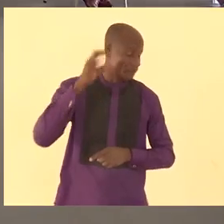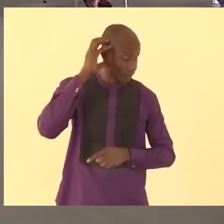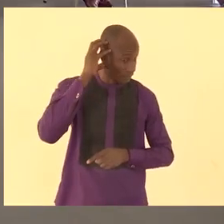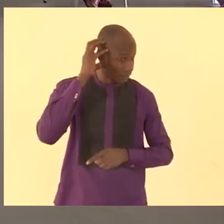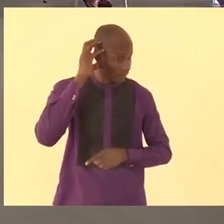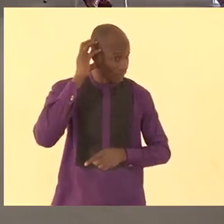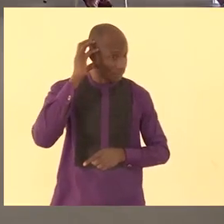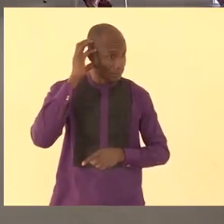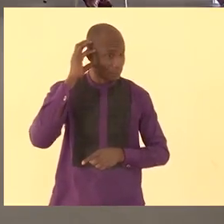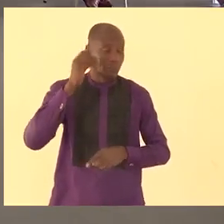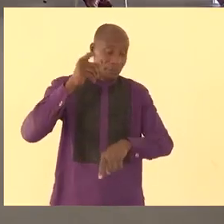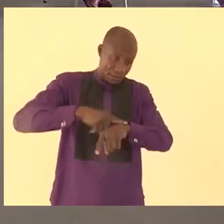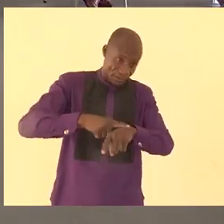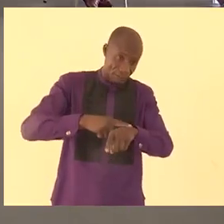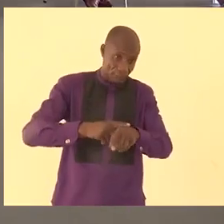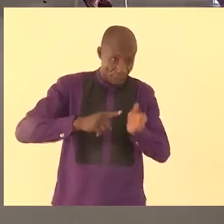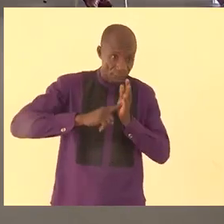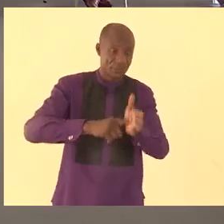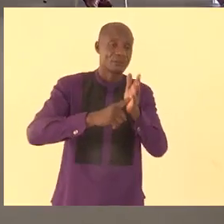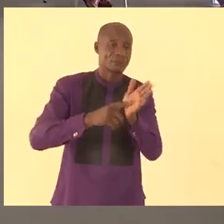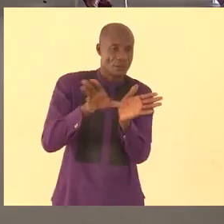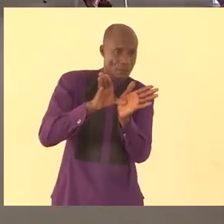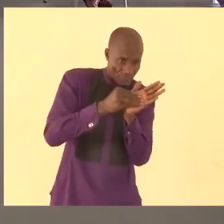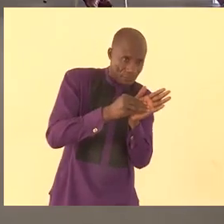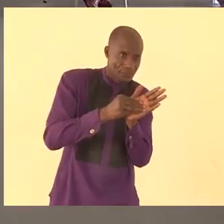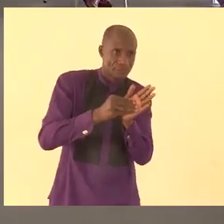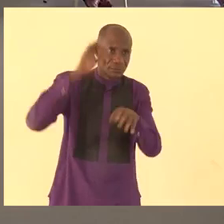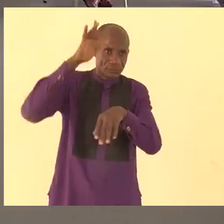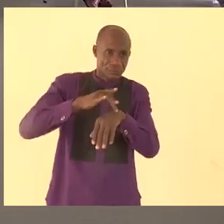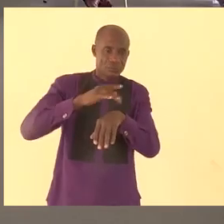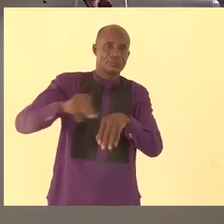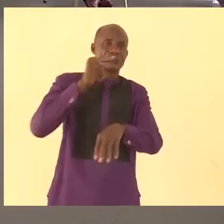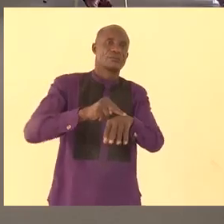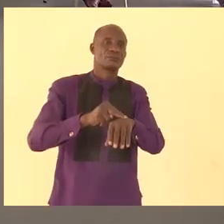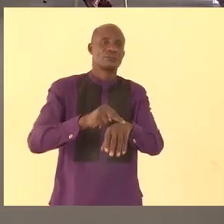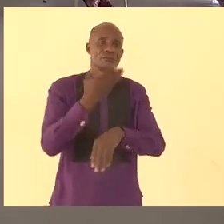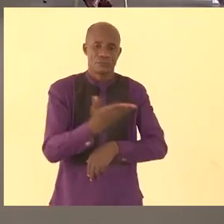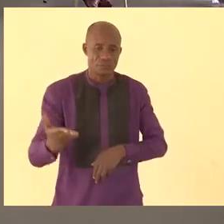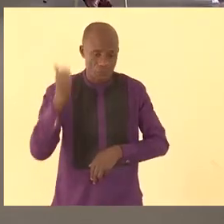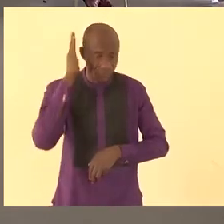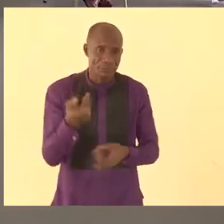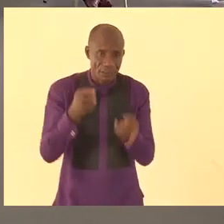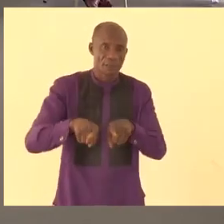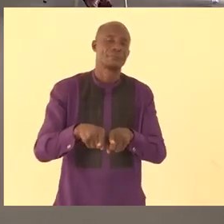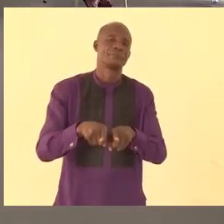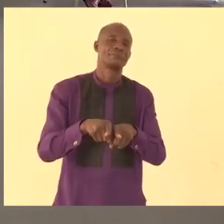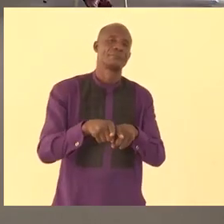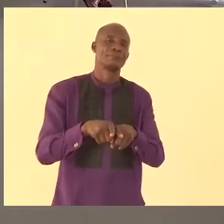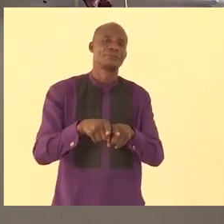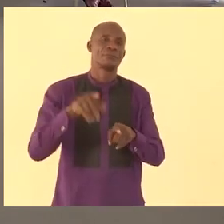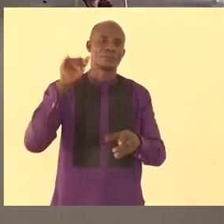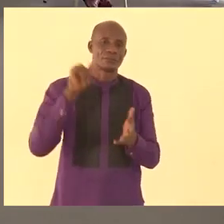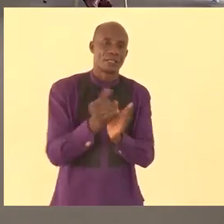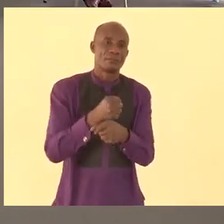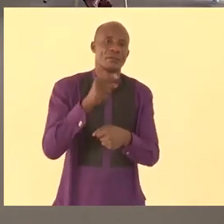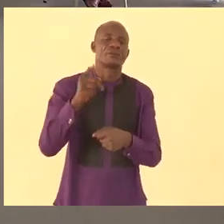see, by the time it begins to manifest its magnetic effect, naturally, things will be happening in your life that will eventually make you to begin